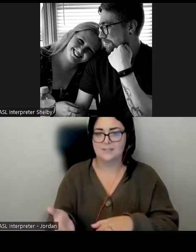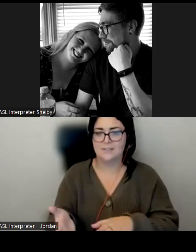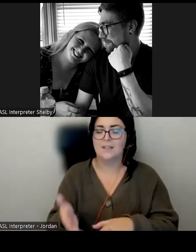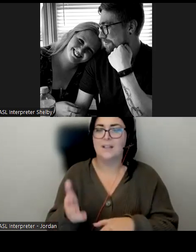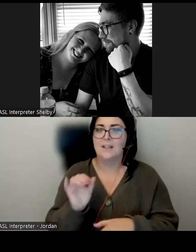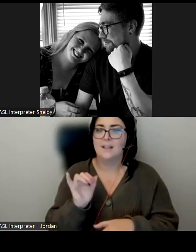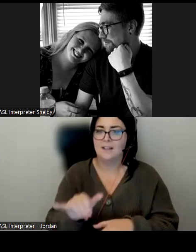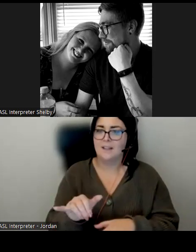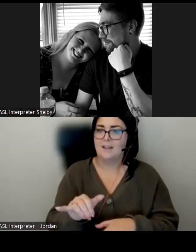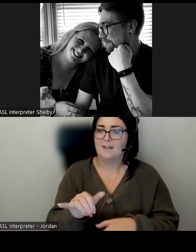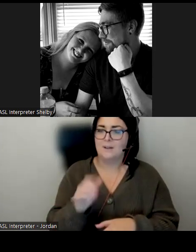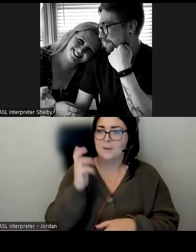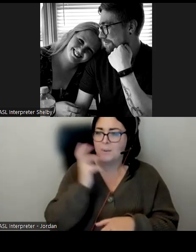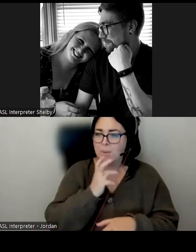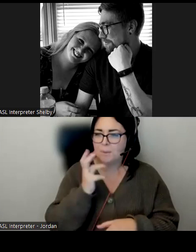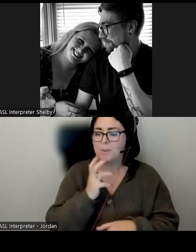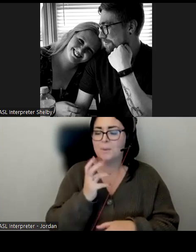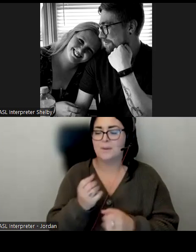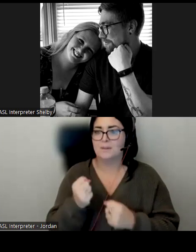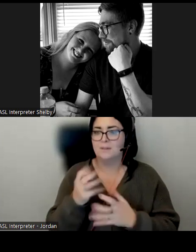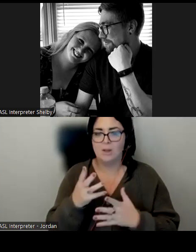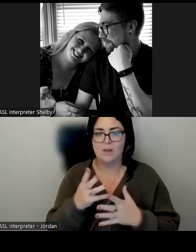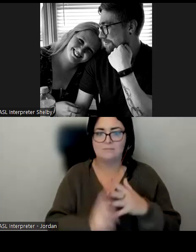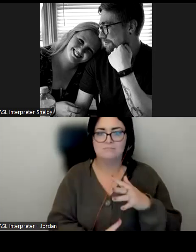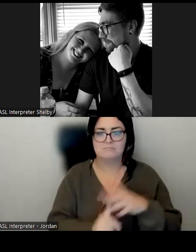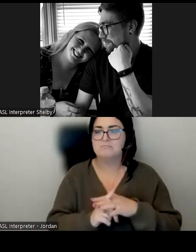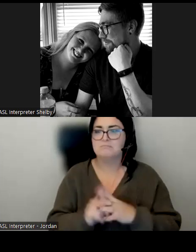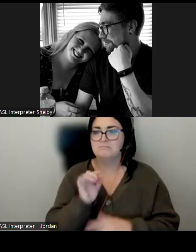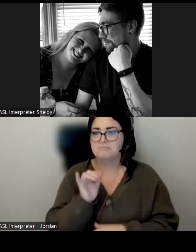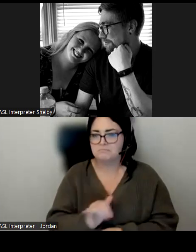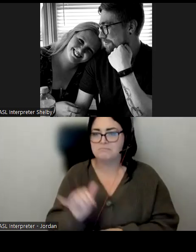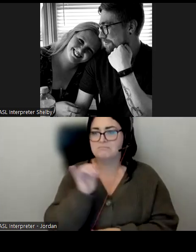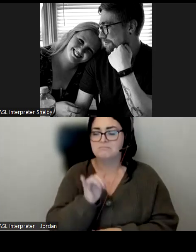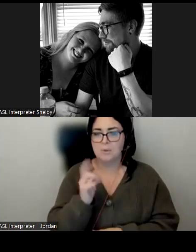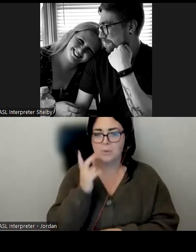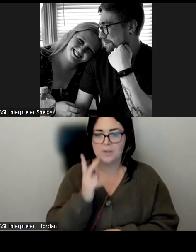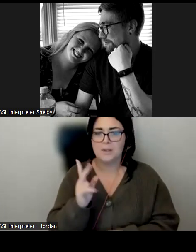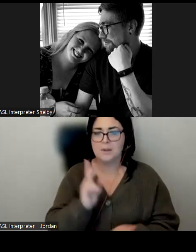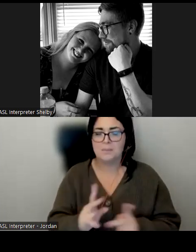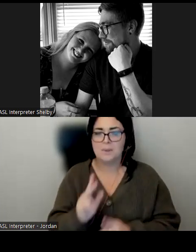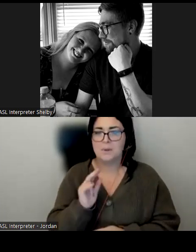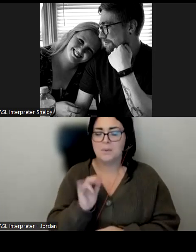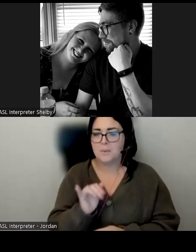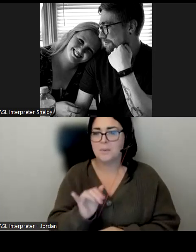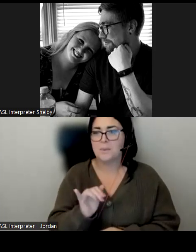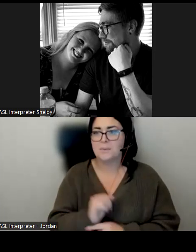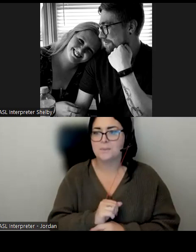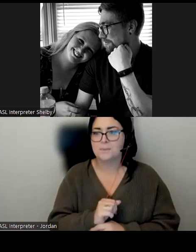can really, bring a lot of factors in, because we see people then, and they